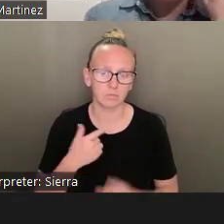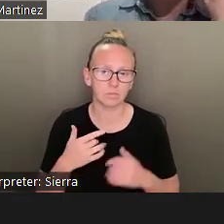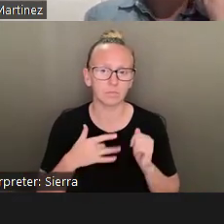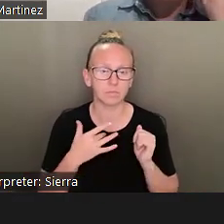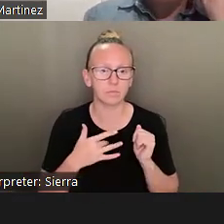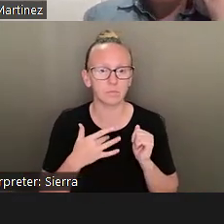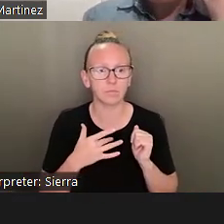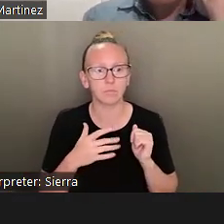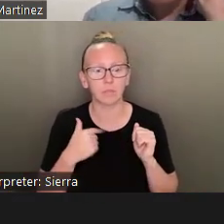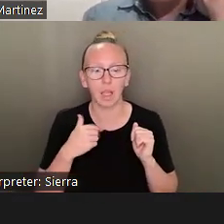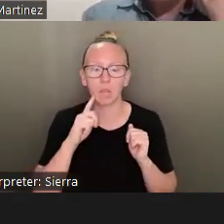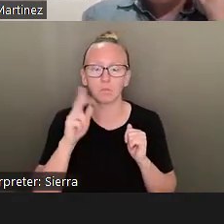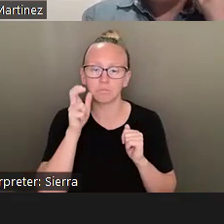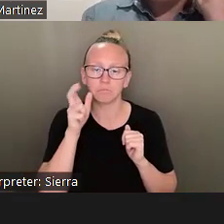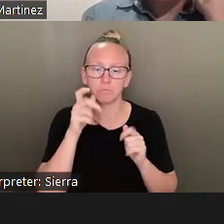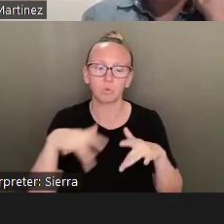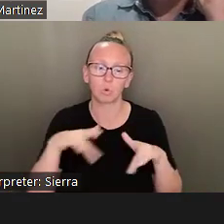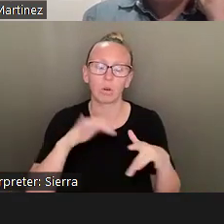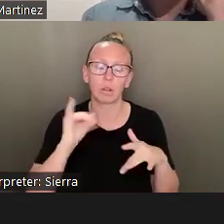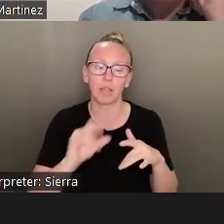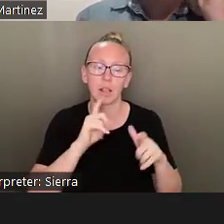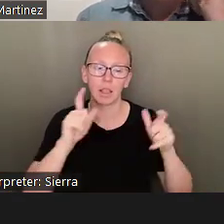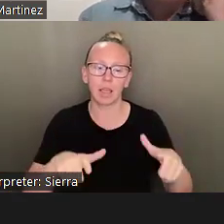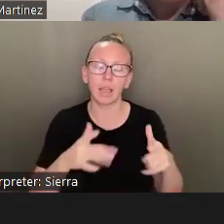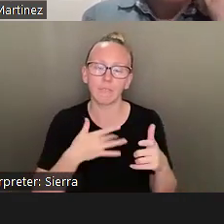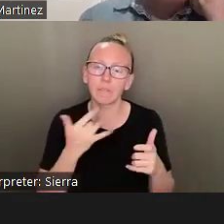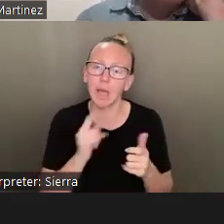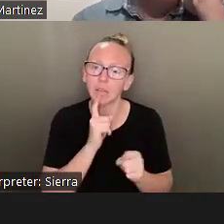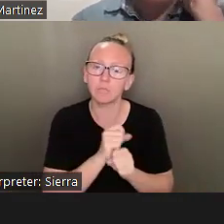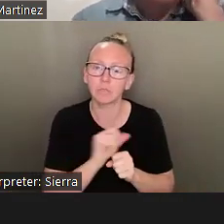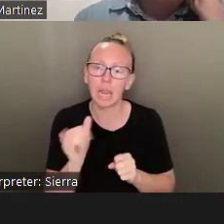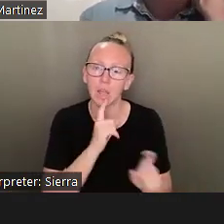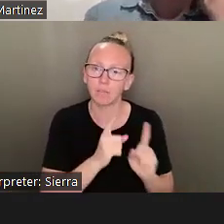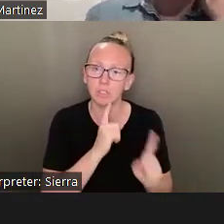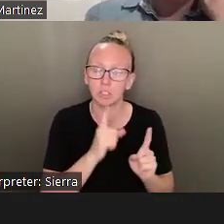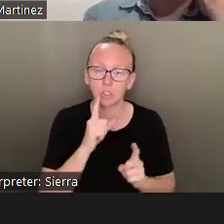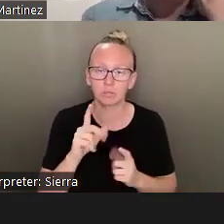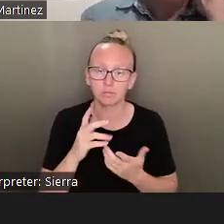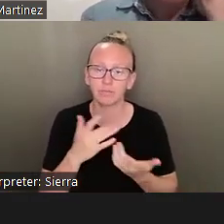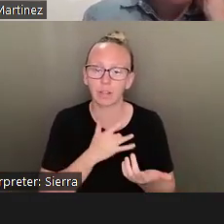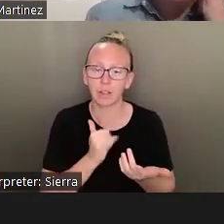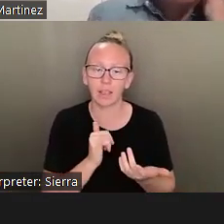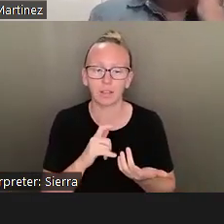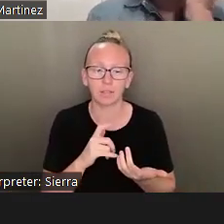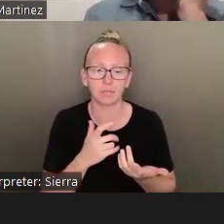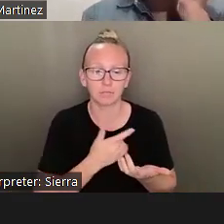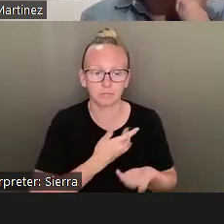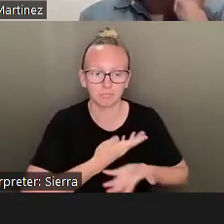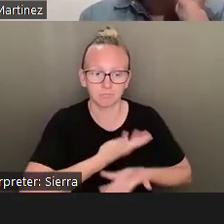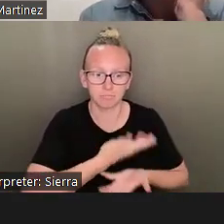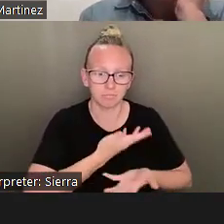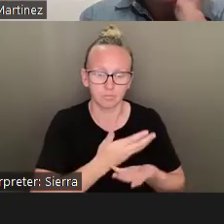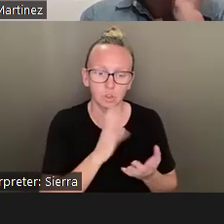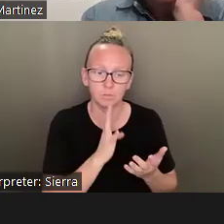the lake. And if the lake and I spoke the same language, maybe this is what it